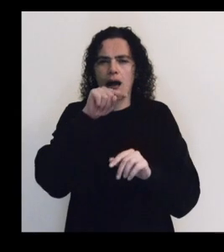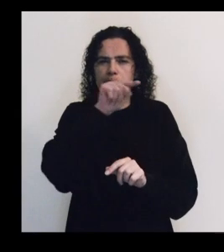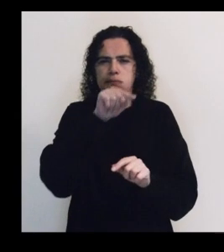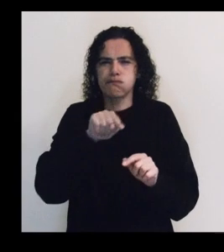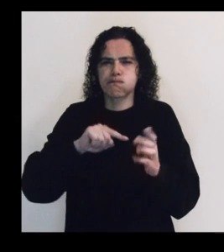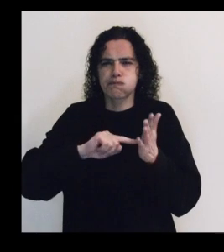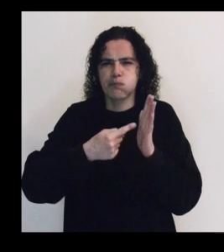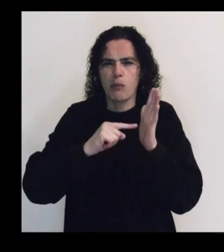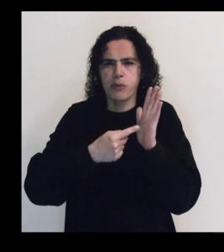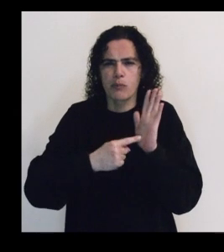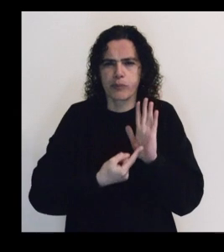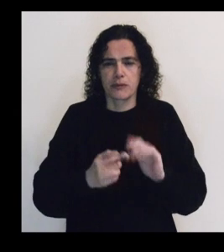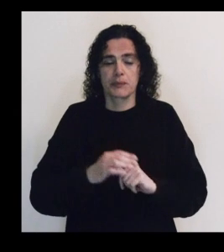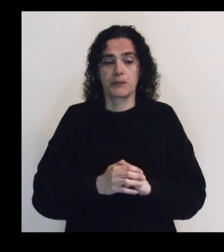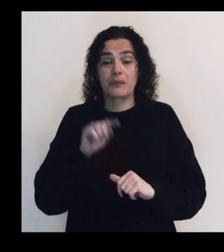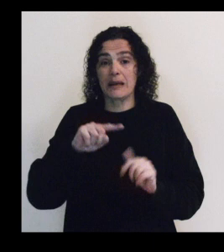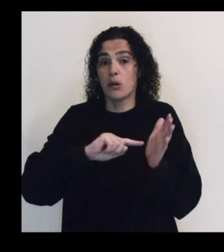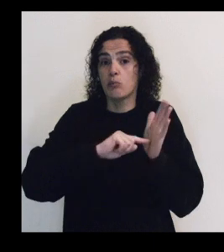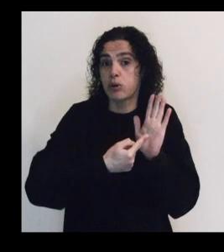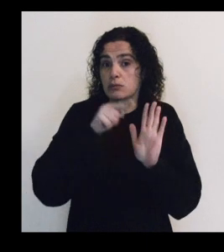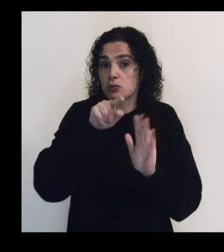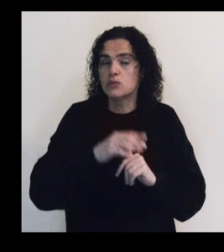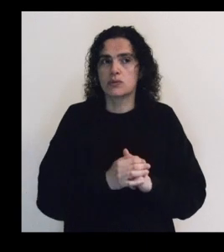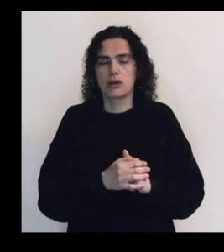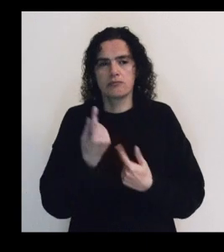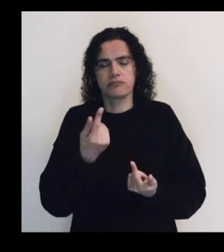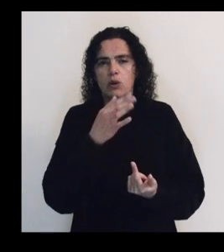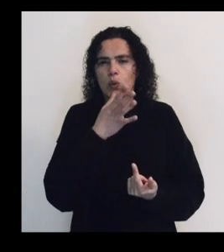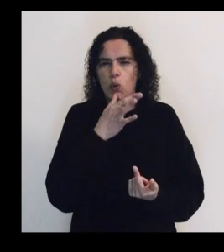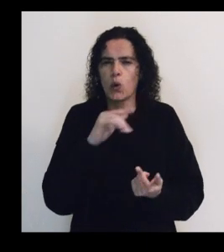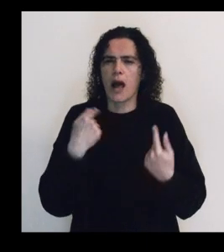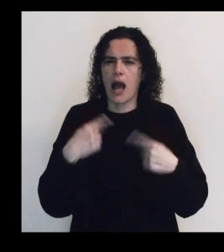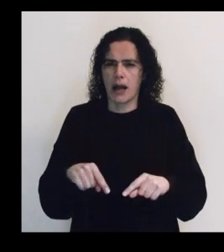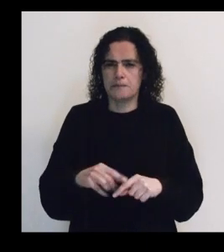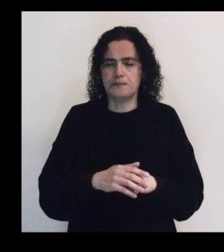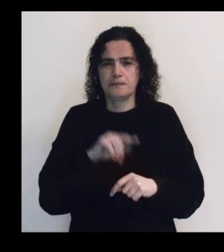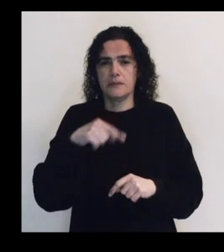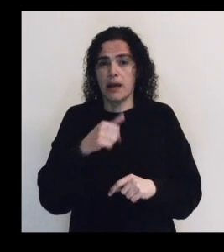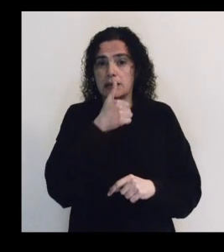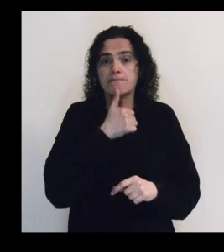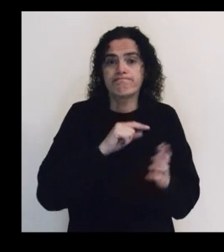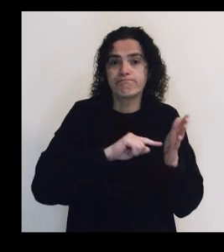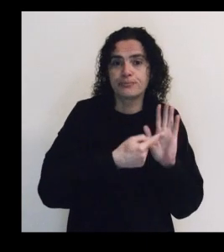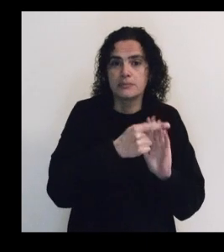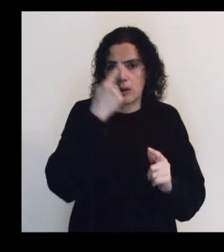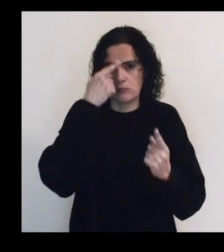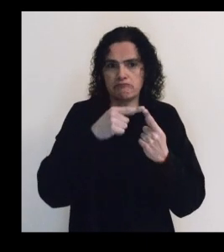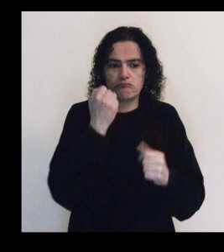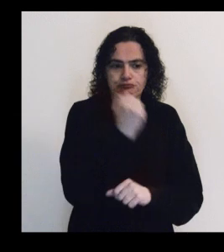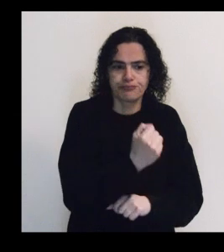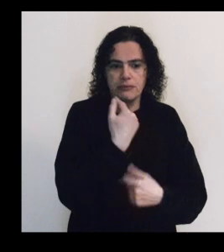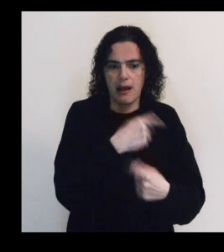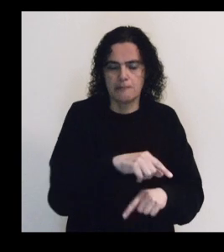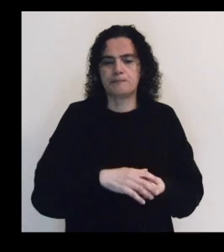different dots. And these dots were color-coded. So you had red dot for